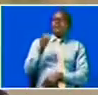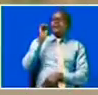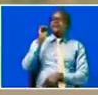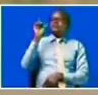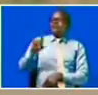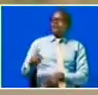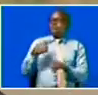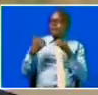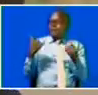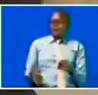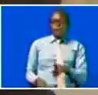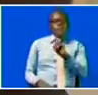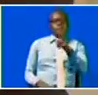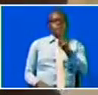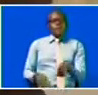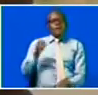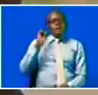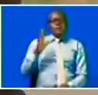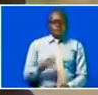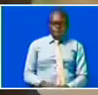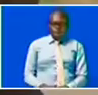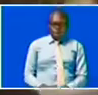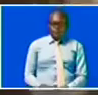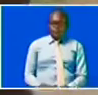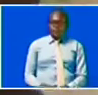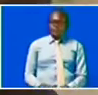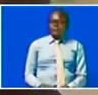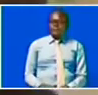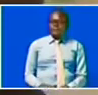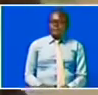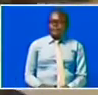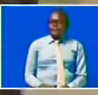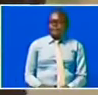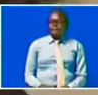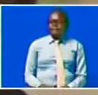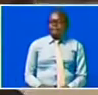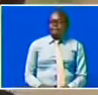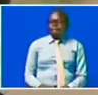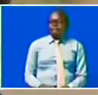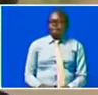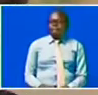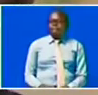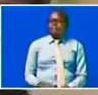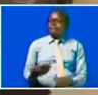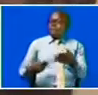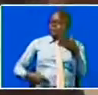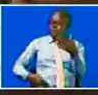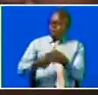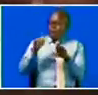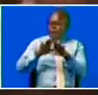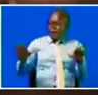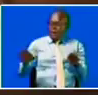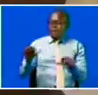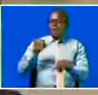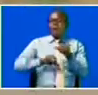but now, beiko juu. Nikitaka land hapa, neza kofu pesa kanga hapi? Around,